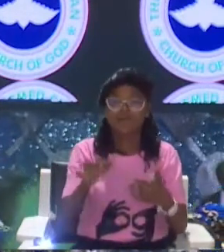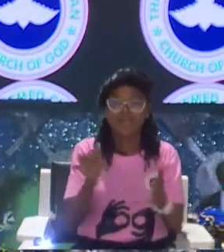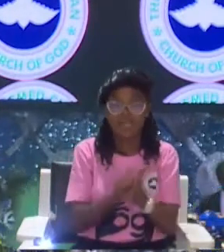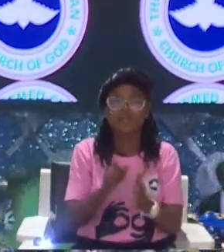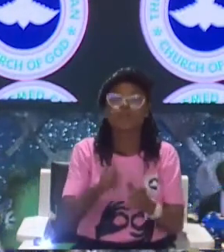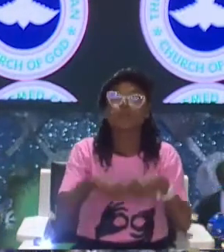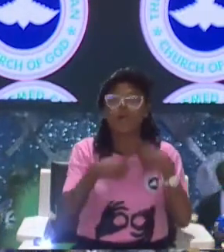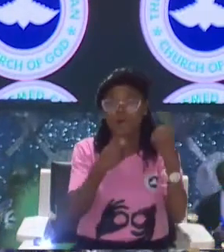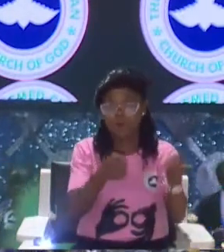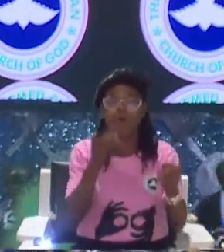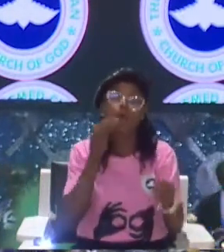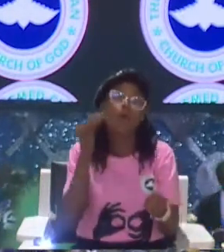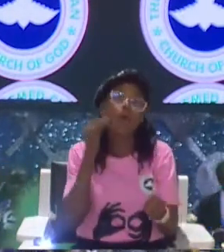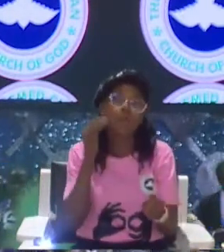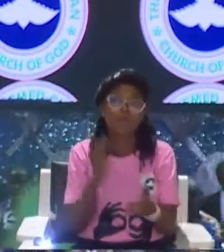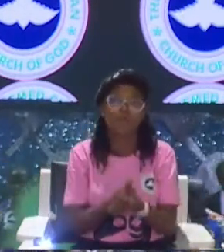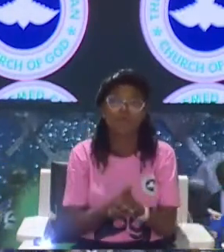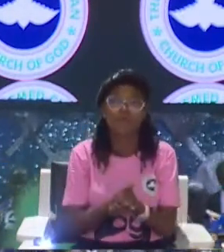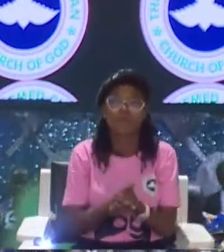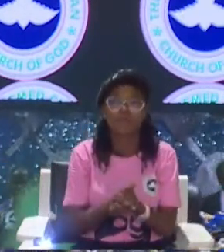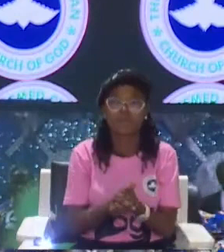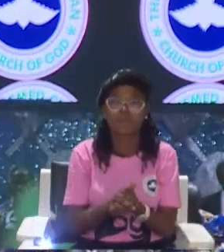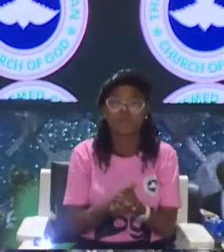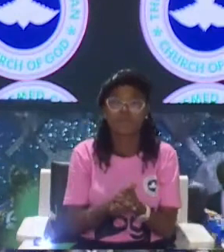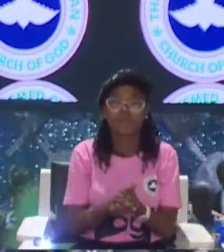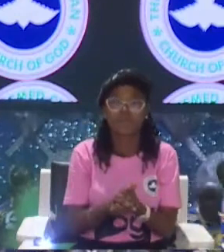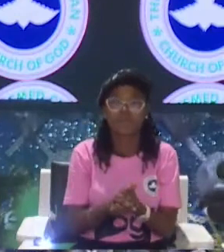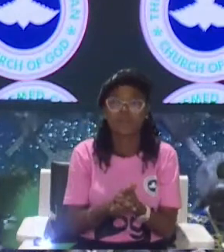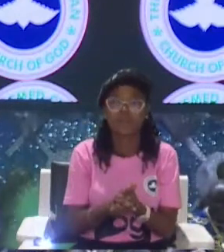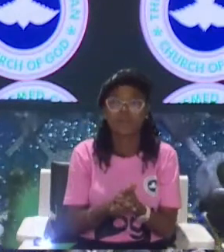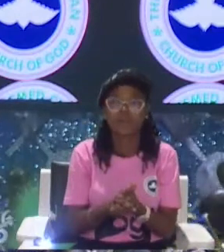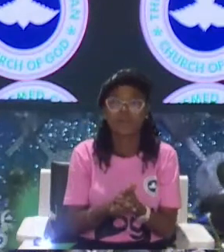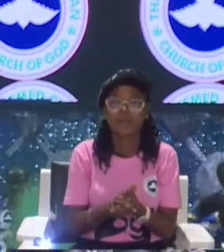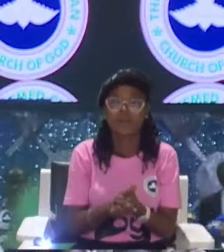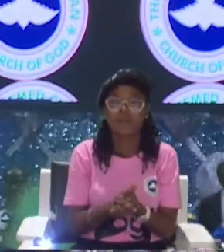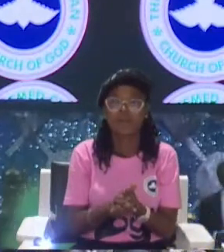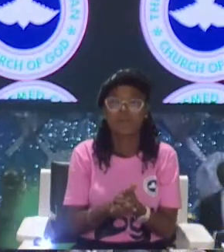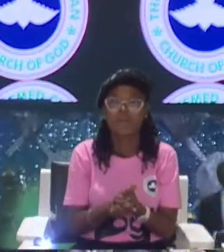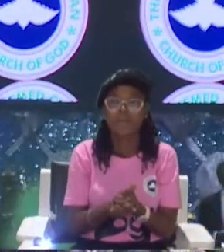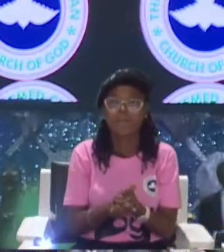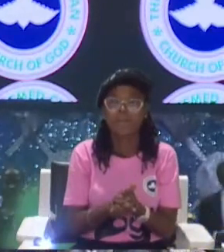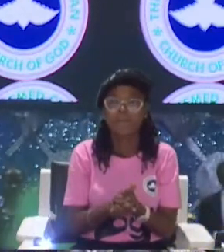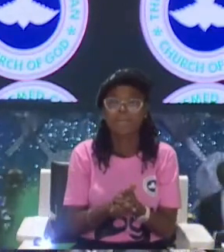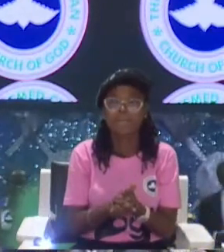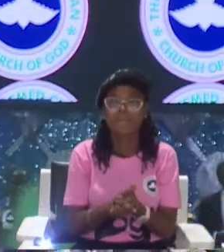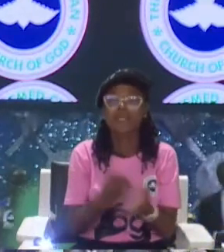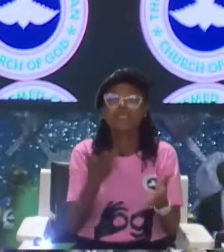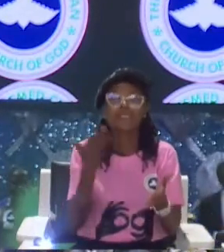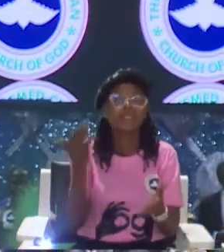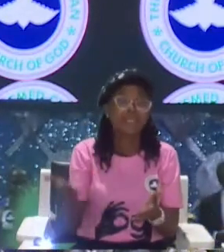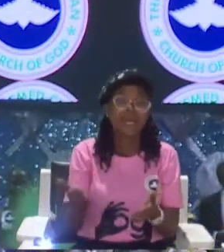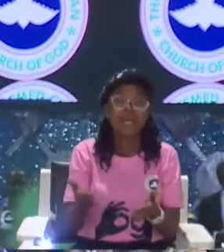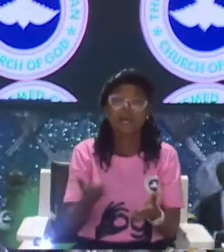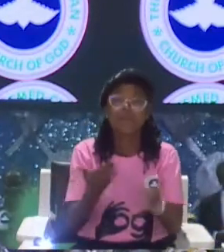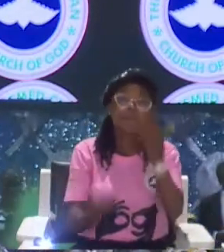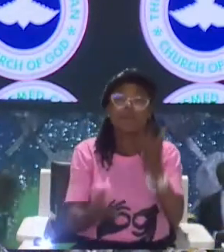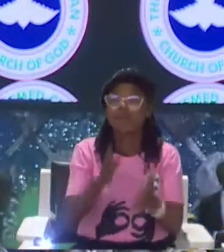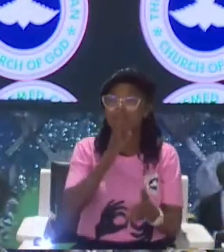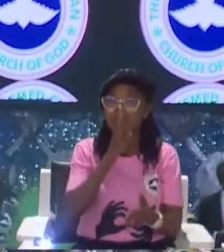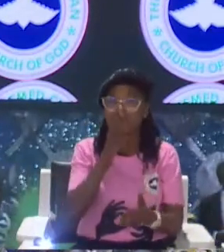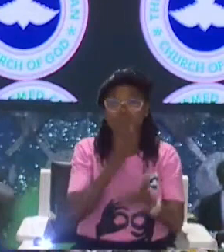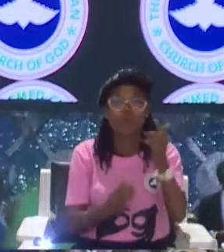on your way. Ẹ lè máa lọ láti bí. And incidentally, there might be some of us who will